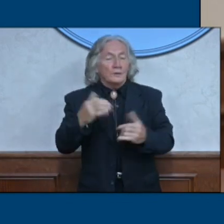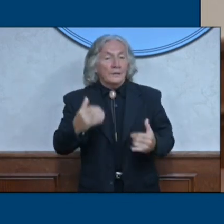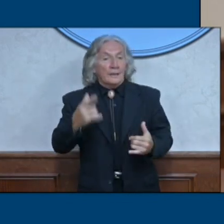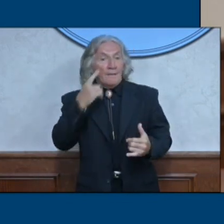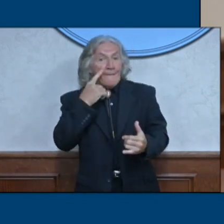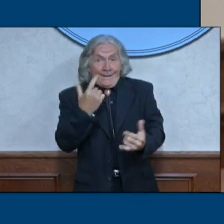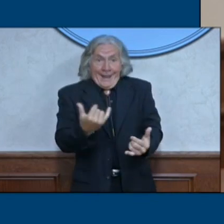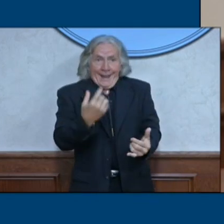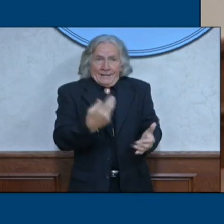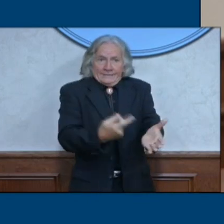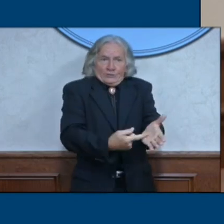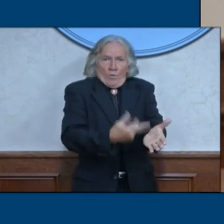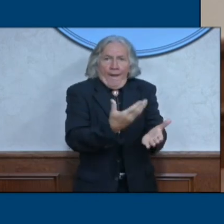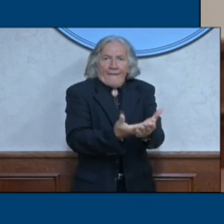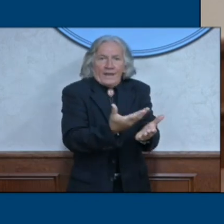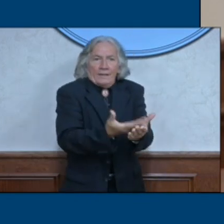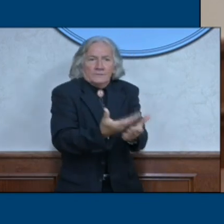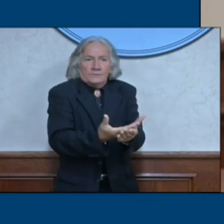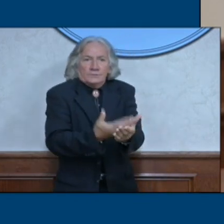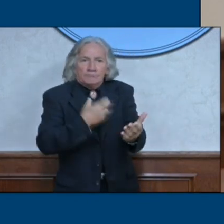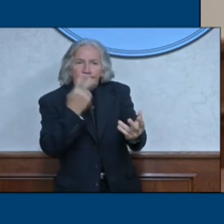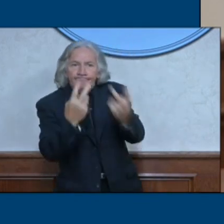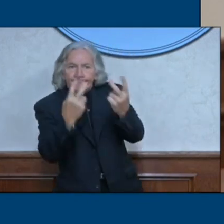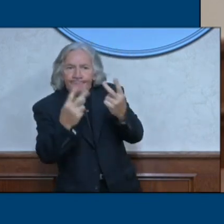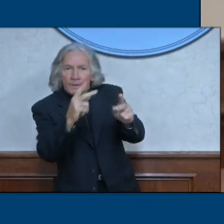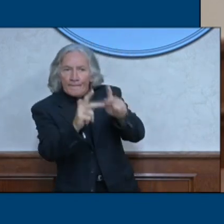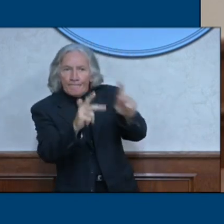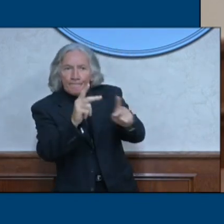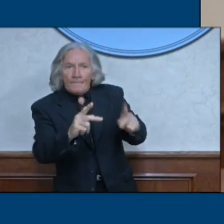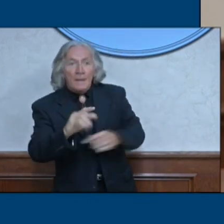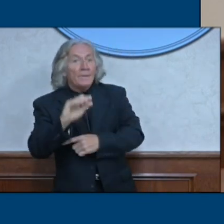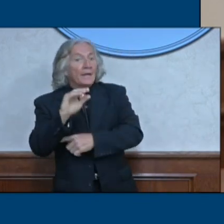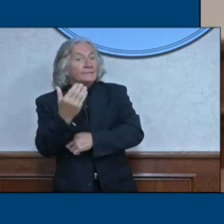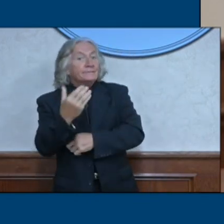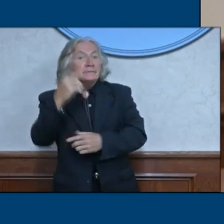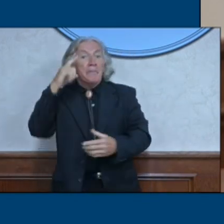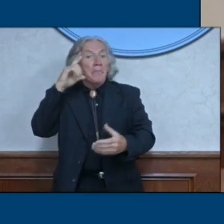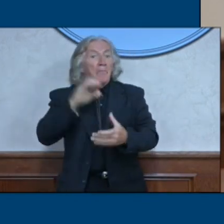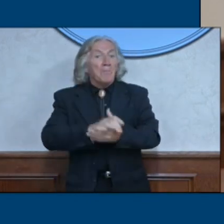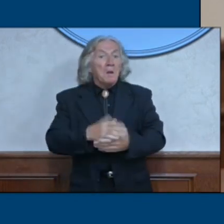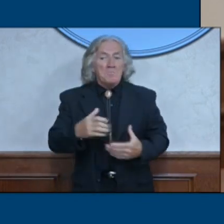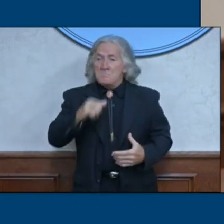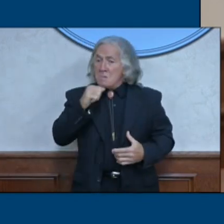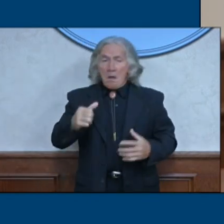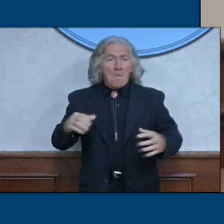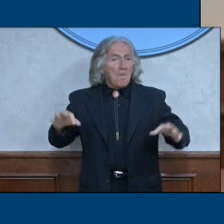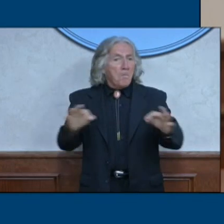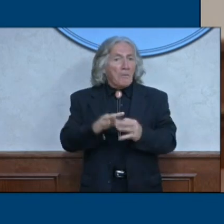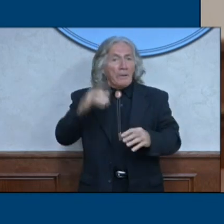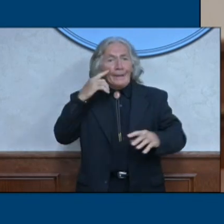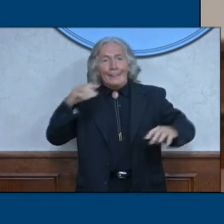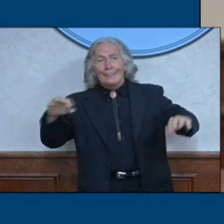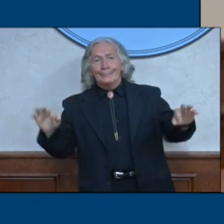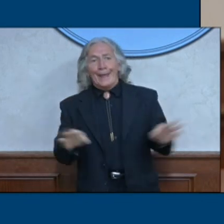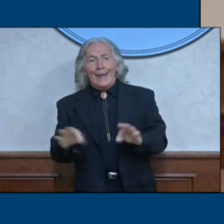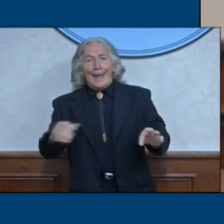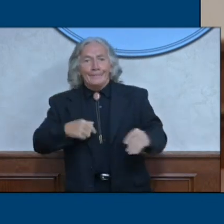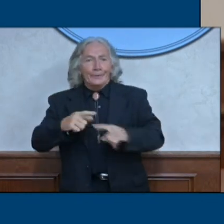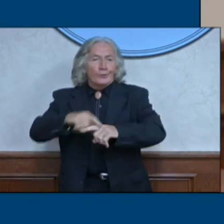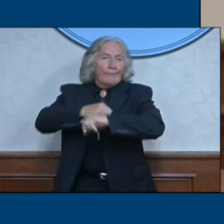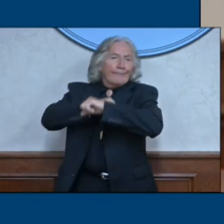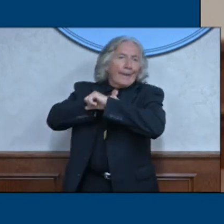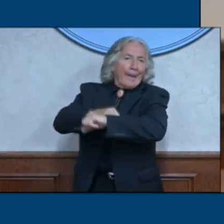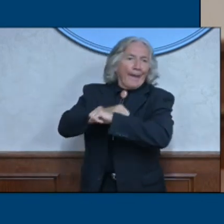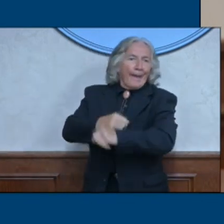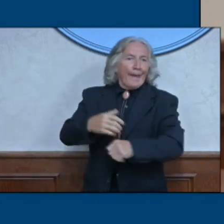some evidence that we see in certain instances where people seem to believe that it's not important for them to take those